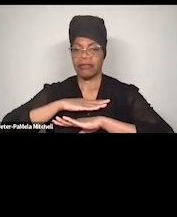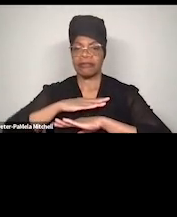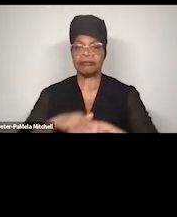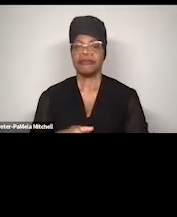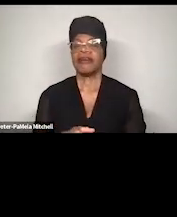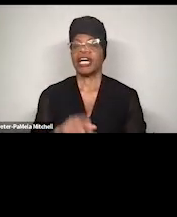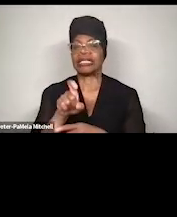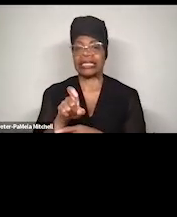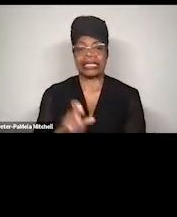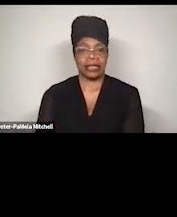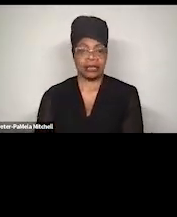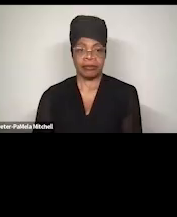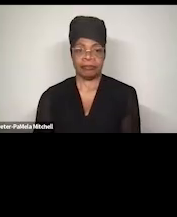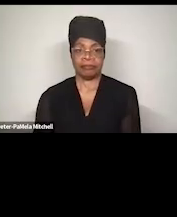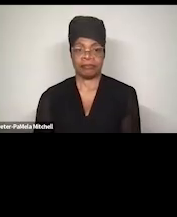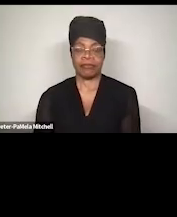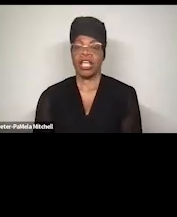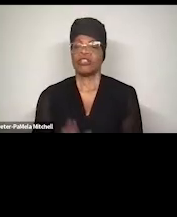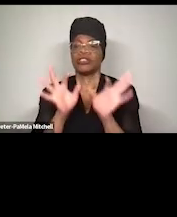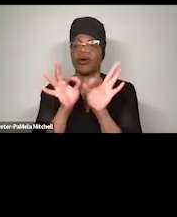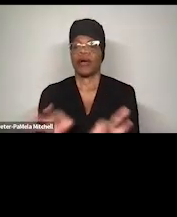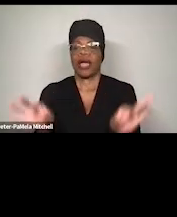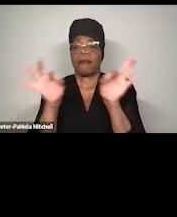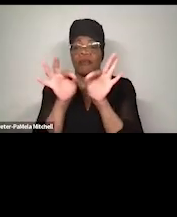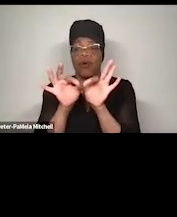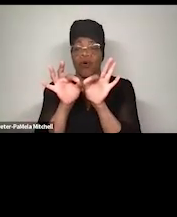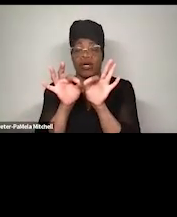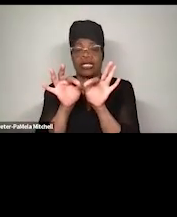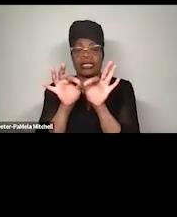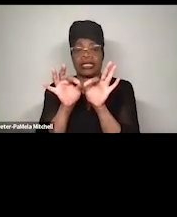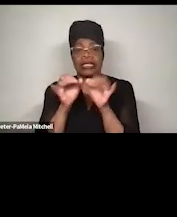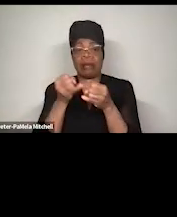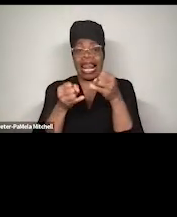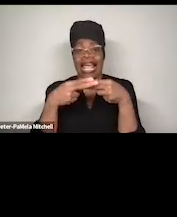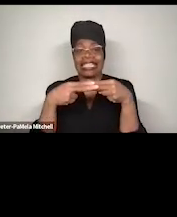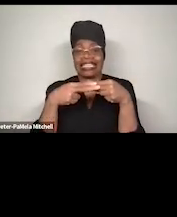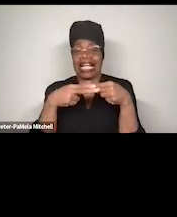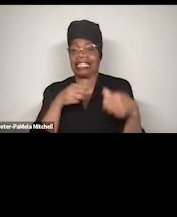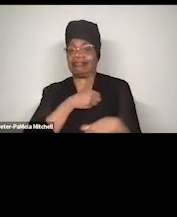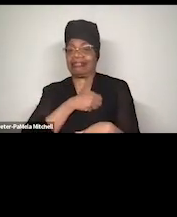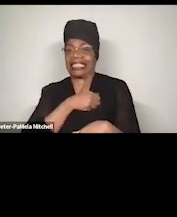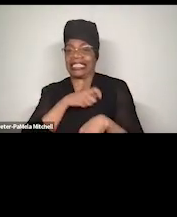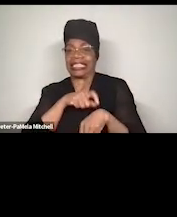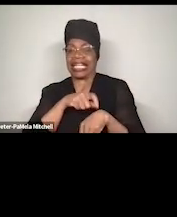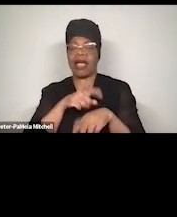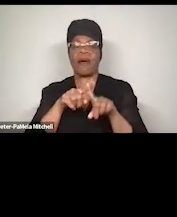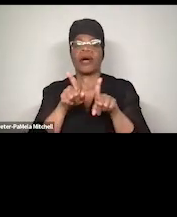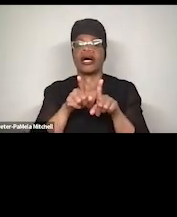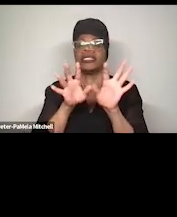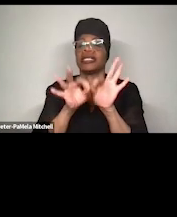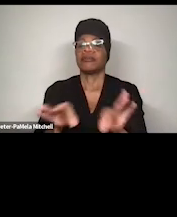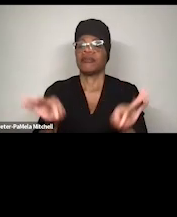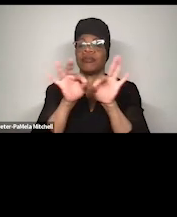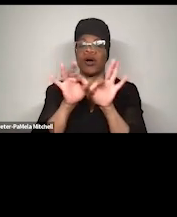slide. So some key takeaways, this is my last slide. Sorry if I'm going over. So some key takeaways: